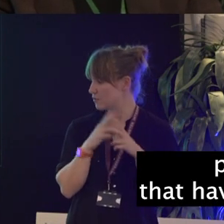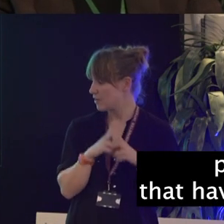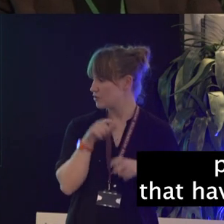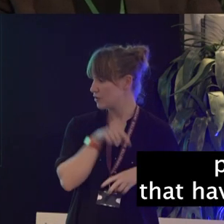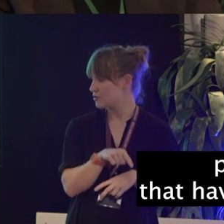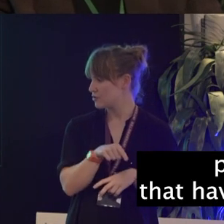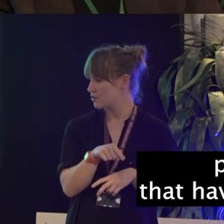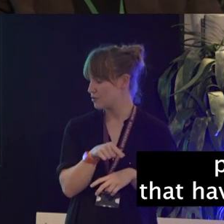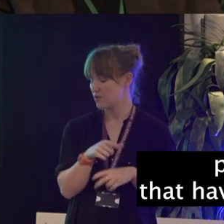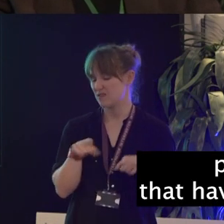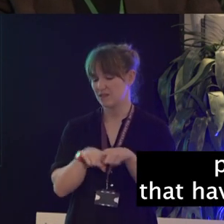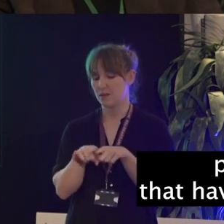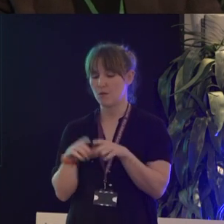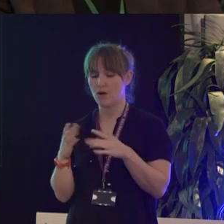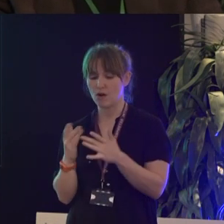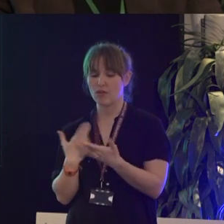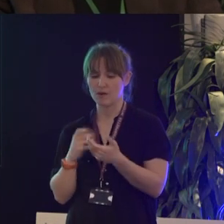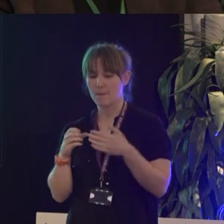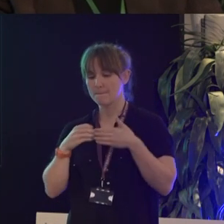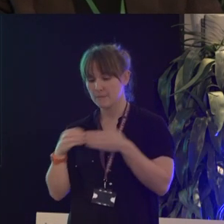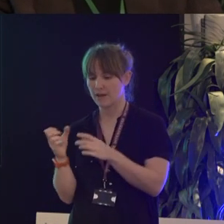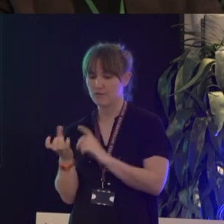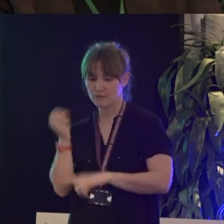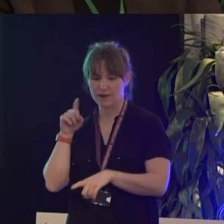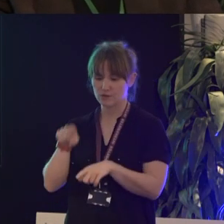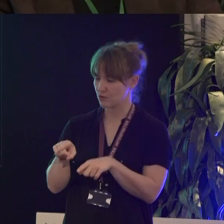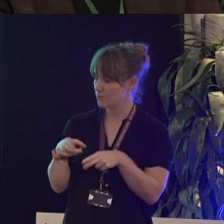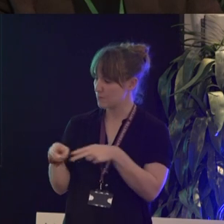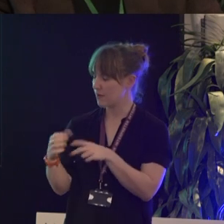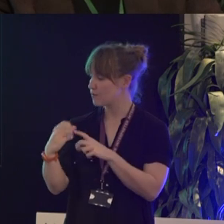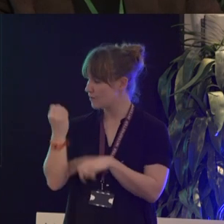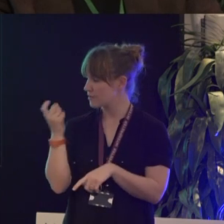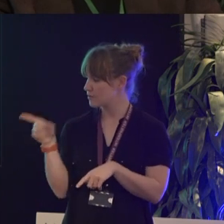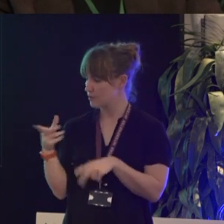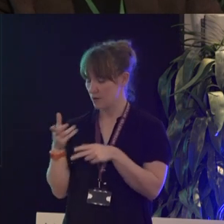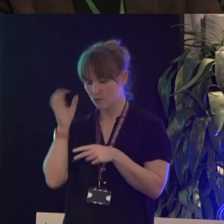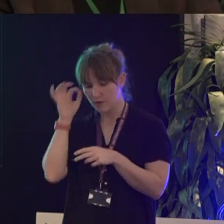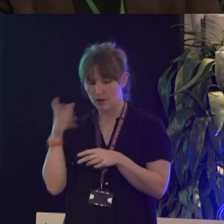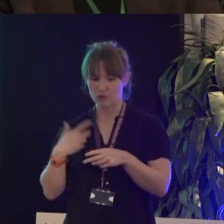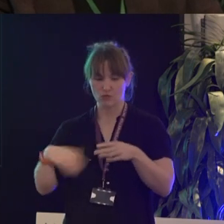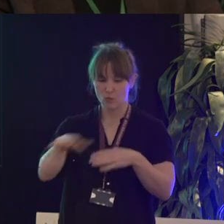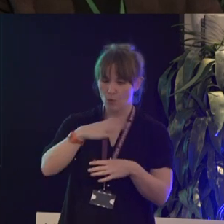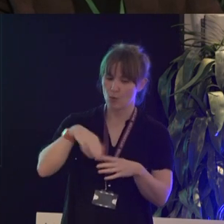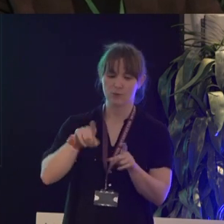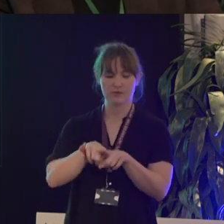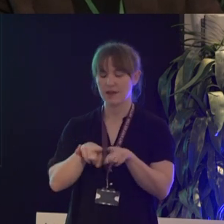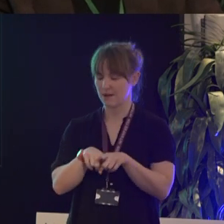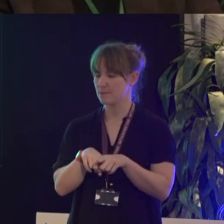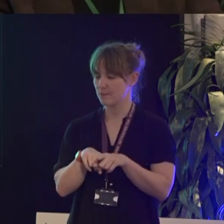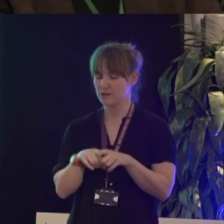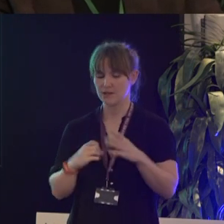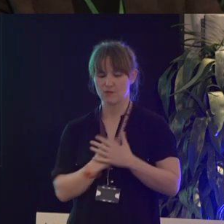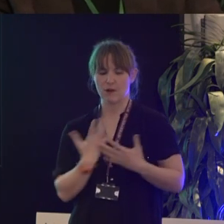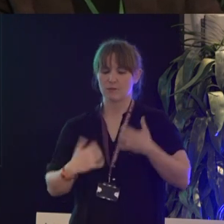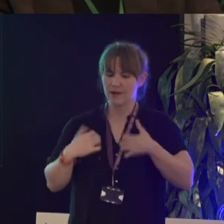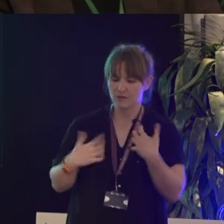pathfinders and other projects that have come out of the program as well. It's been incredibly exciting to hear of that stuff and watch it develop and